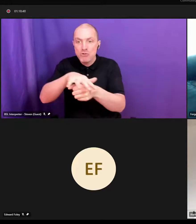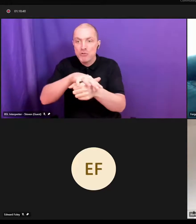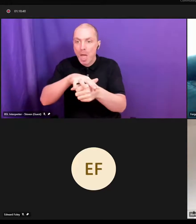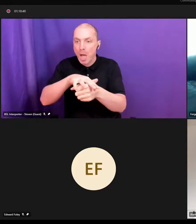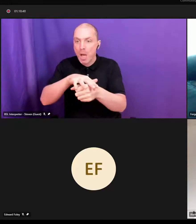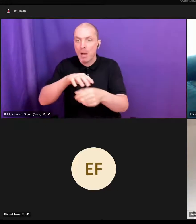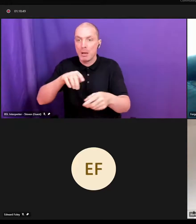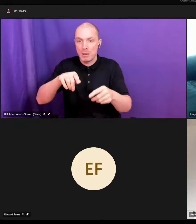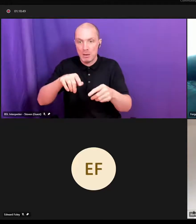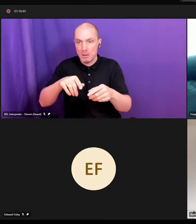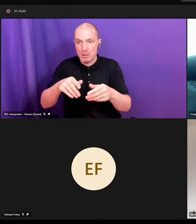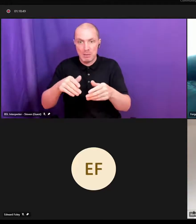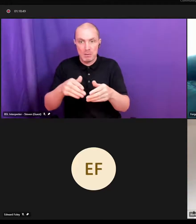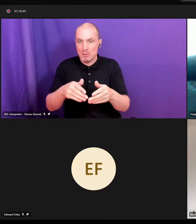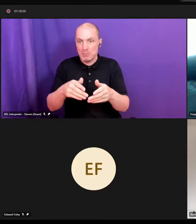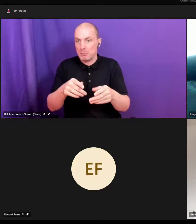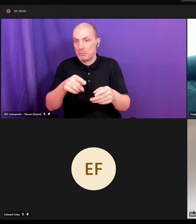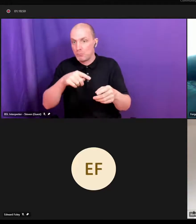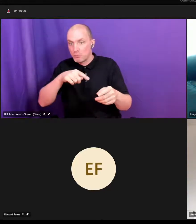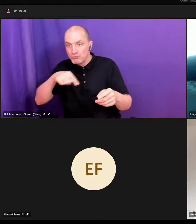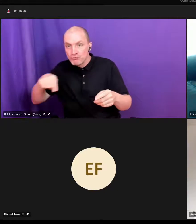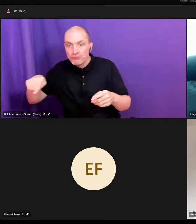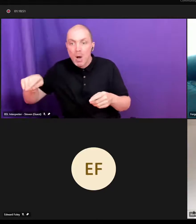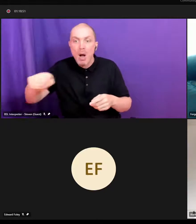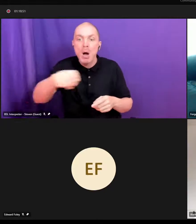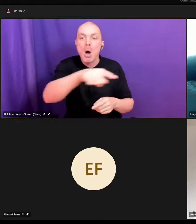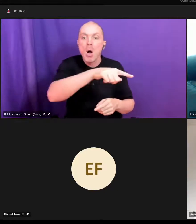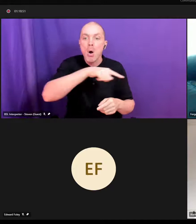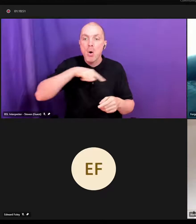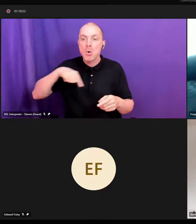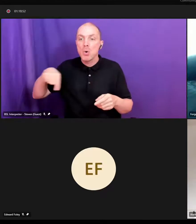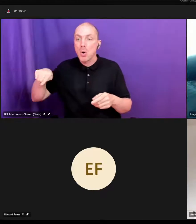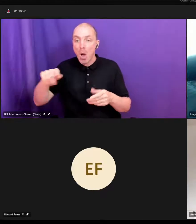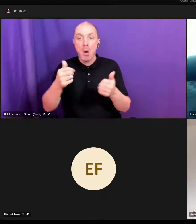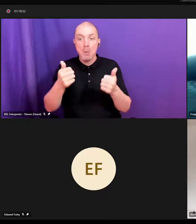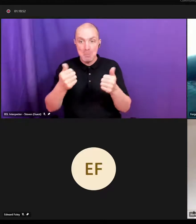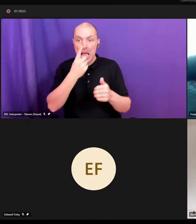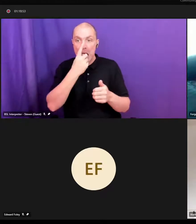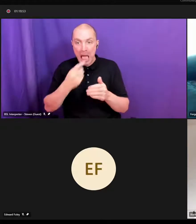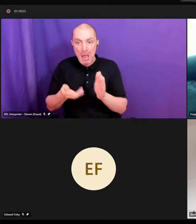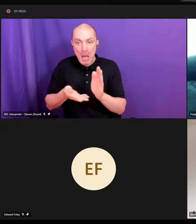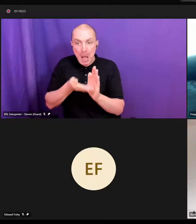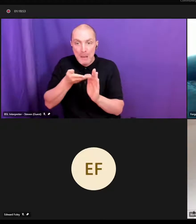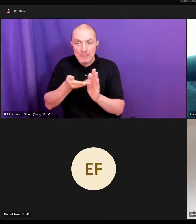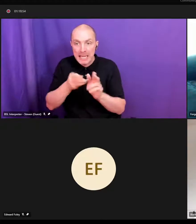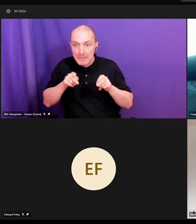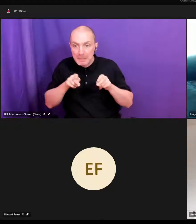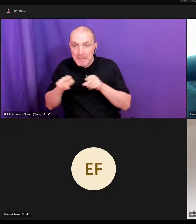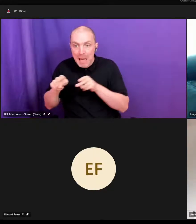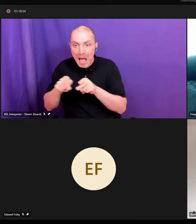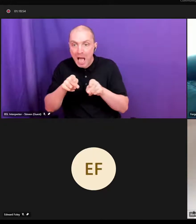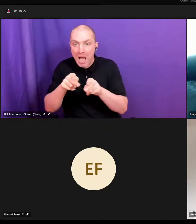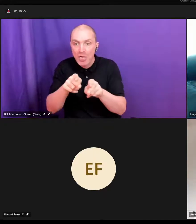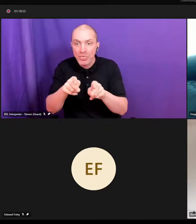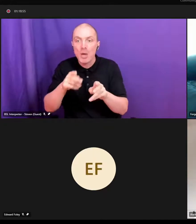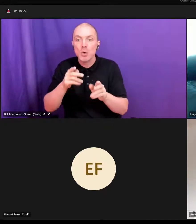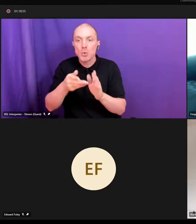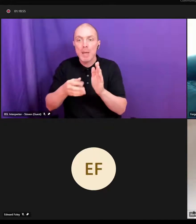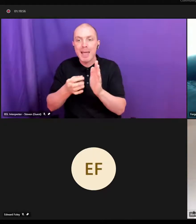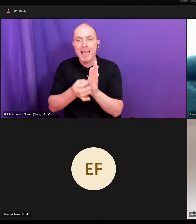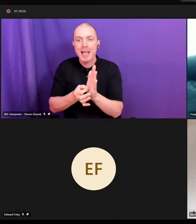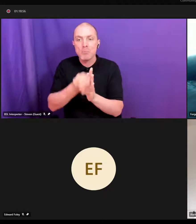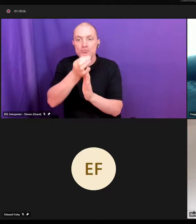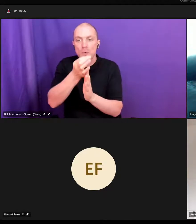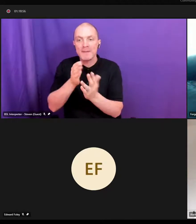grass, so this funding would allow us to make sure that the path network to those actual areas is more suitable to include as